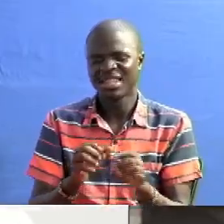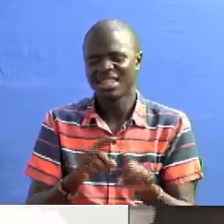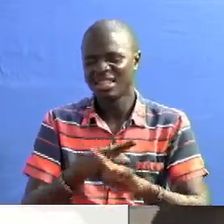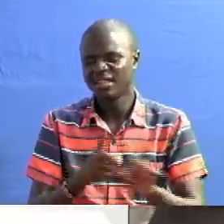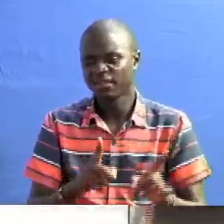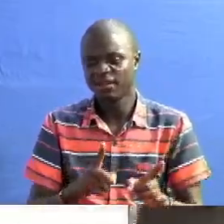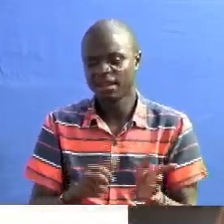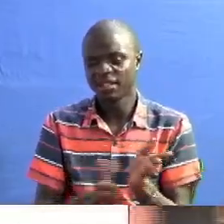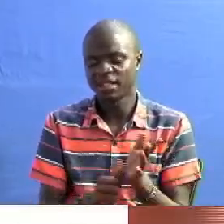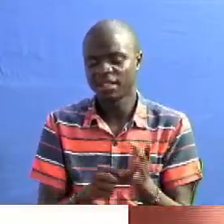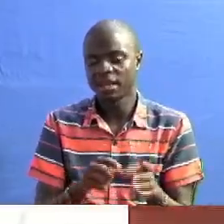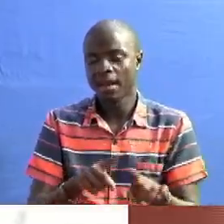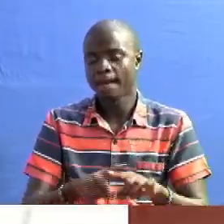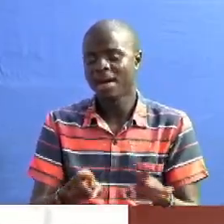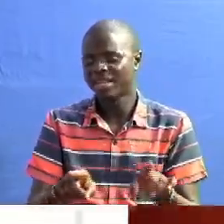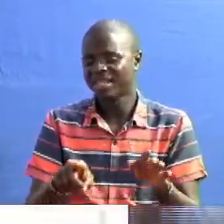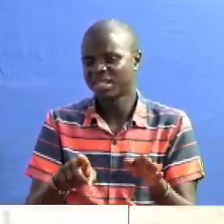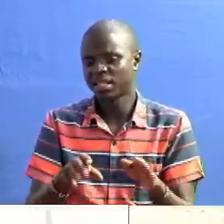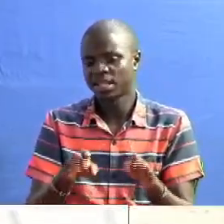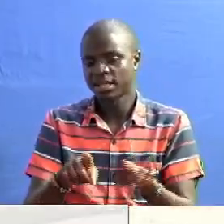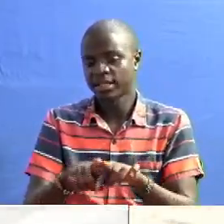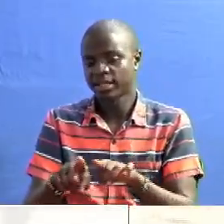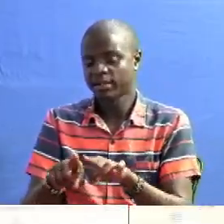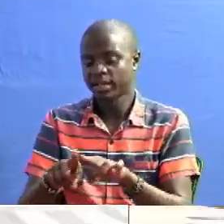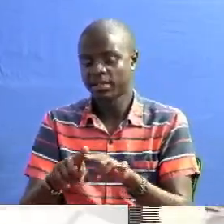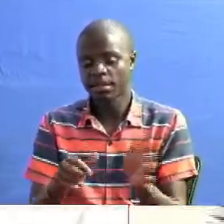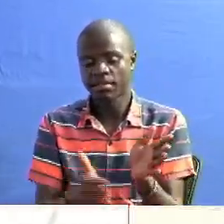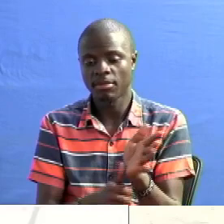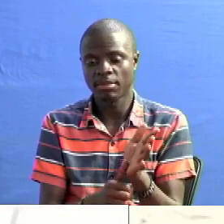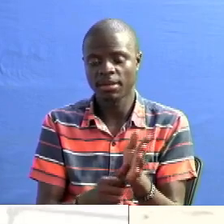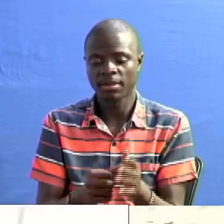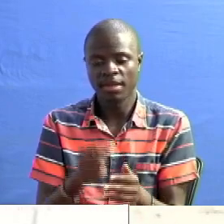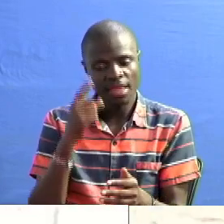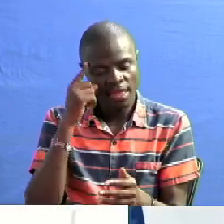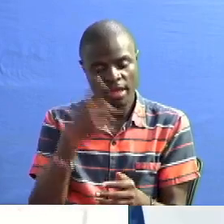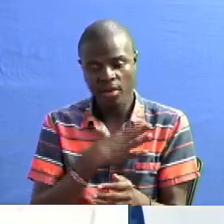challenges, but there are common threads that bind them all: the need for therapy.